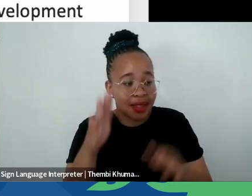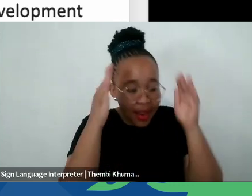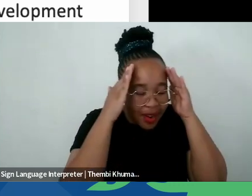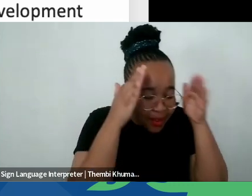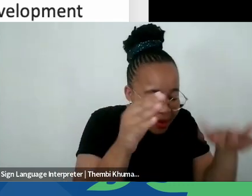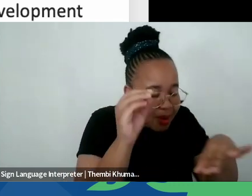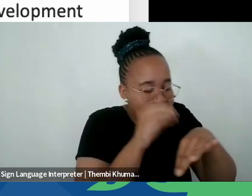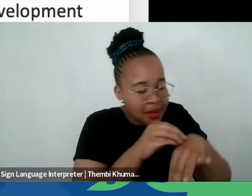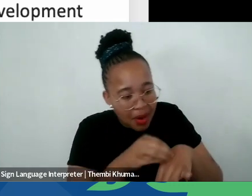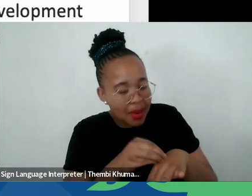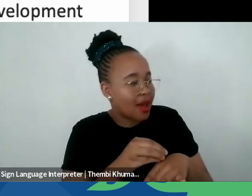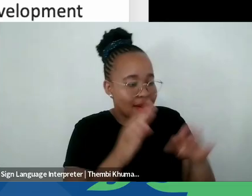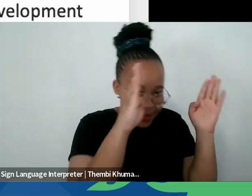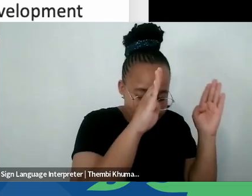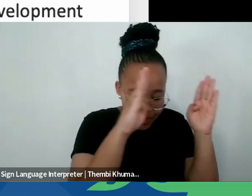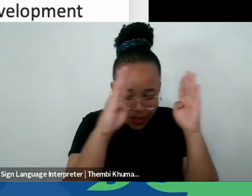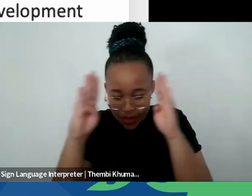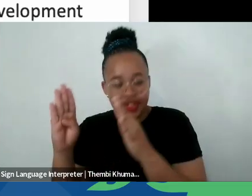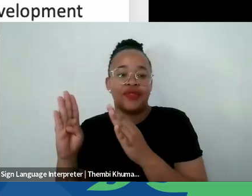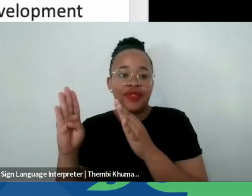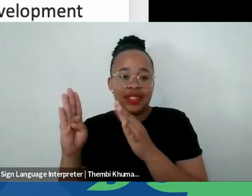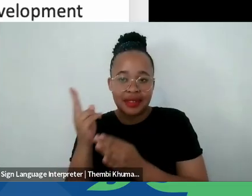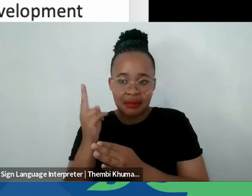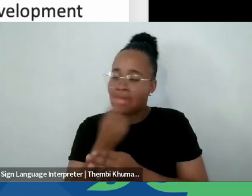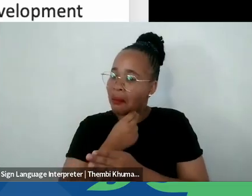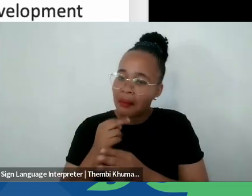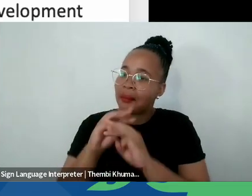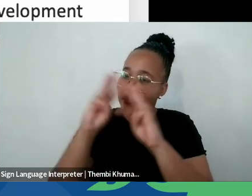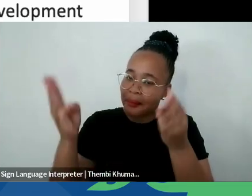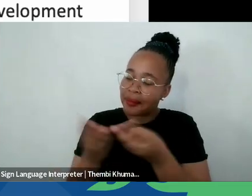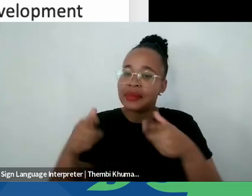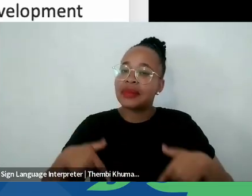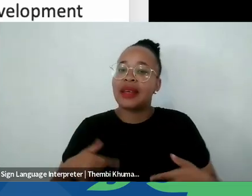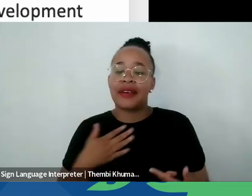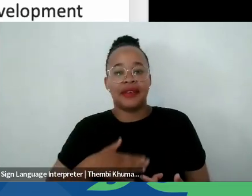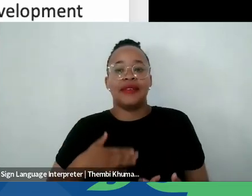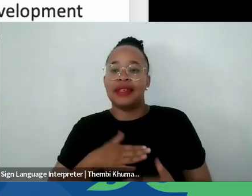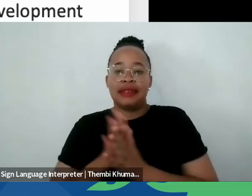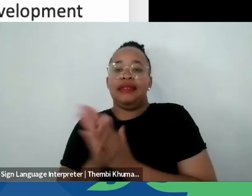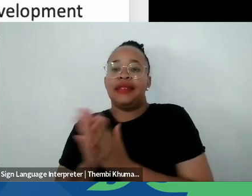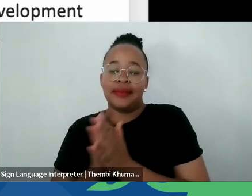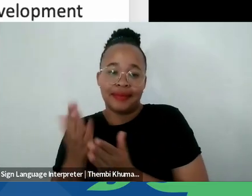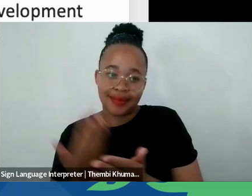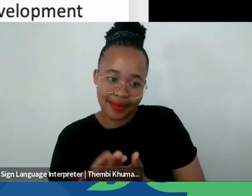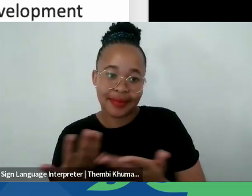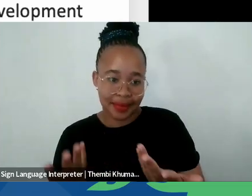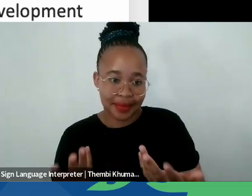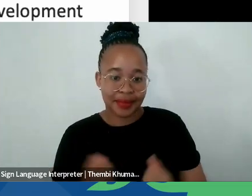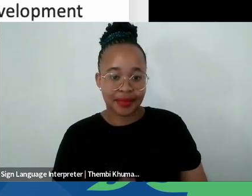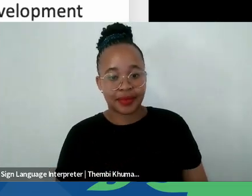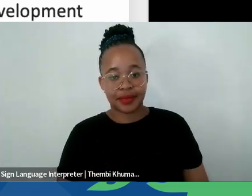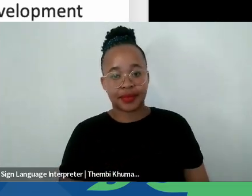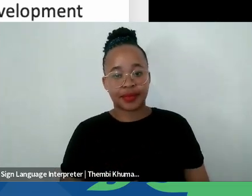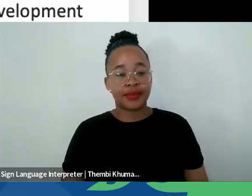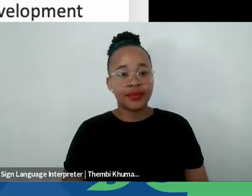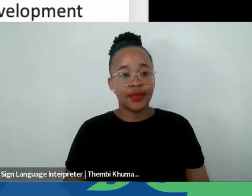houses. And what was very nice there is the guy that owns the house. When the